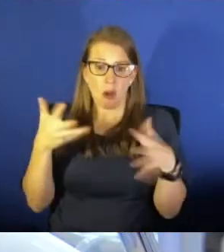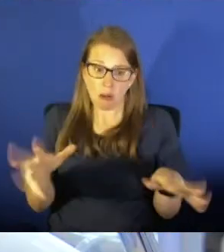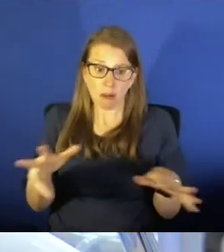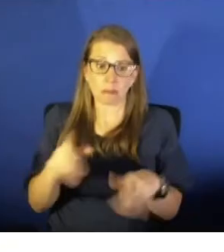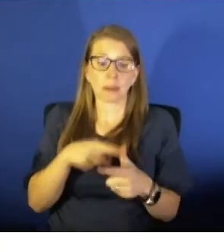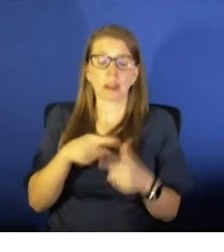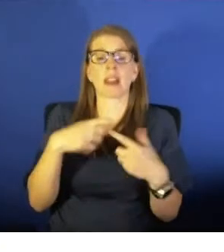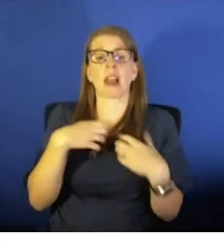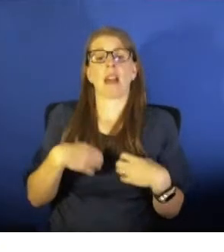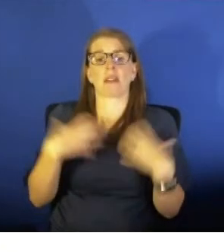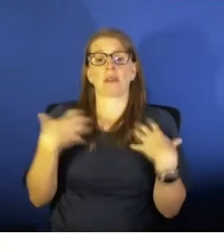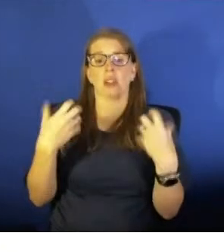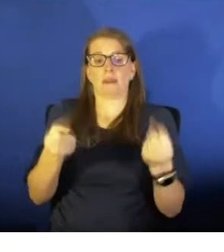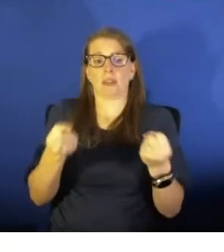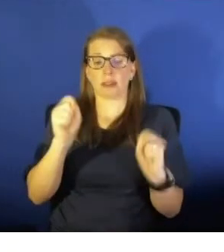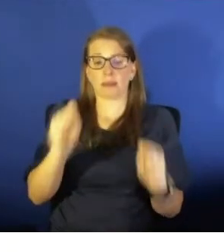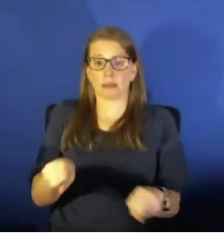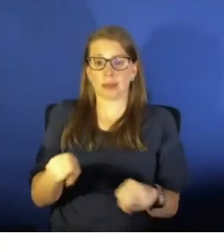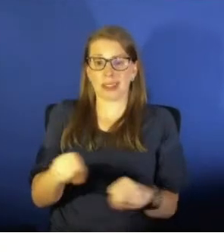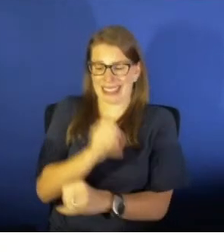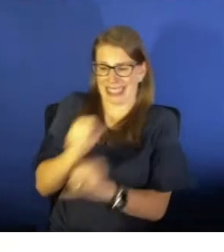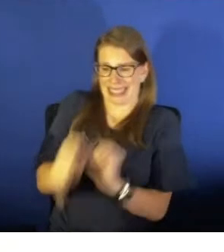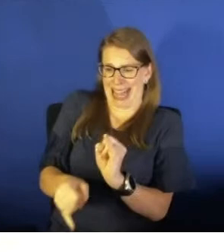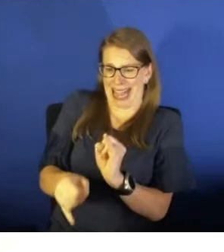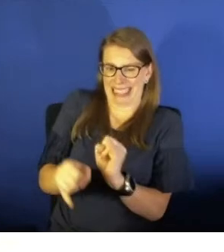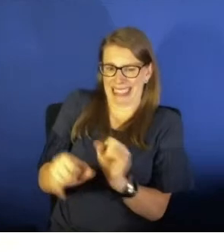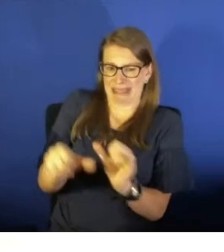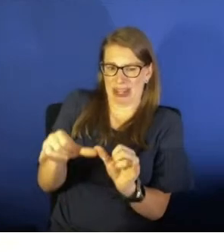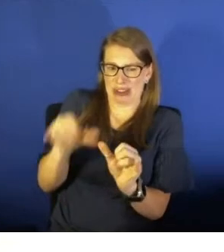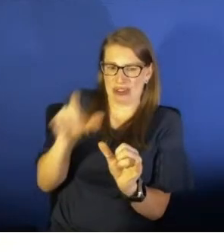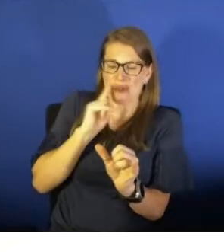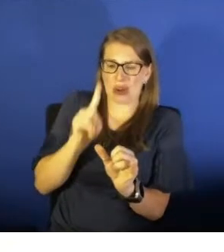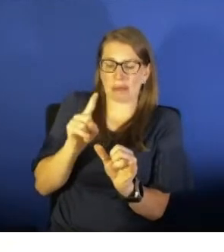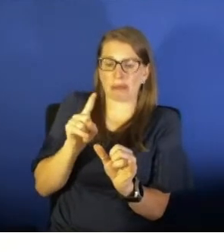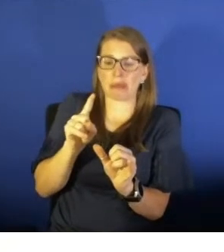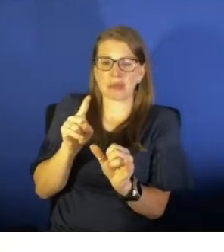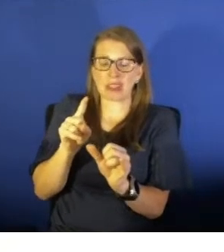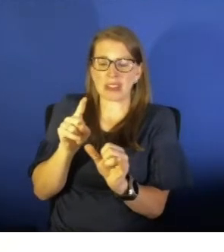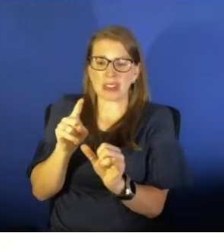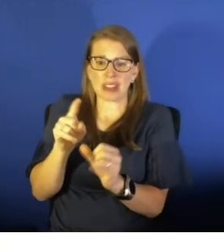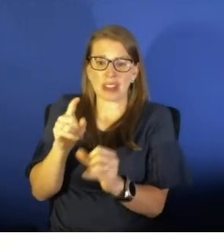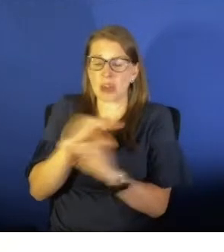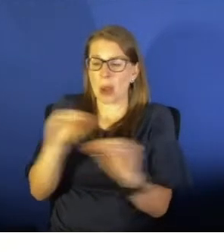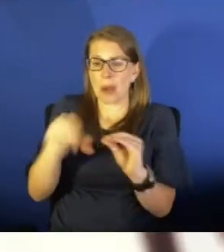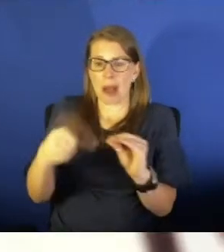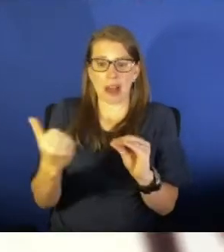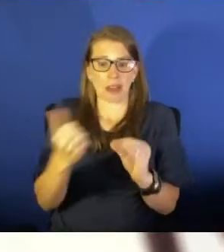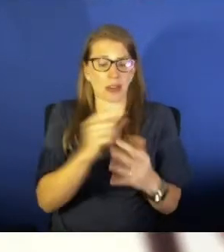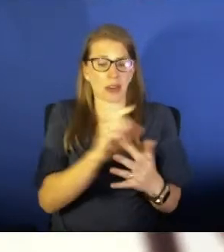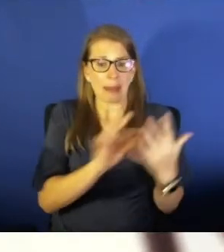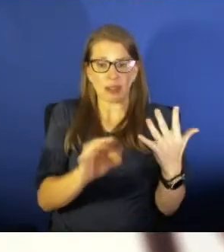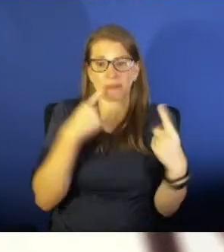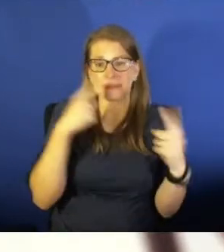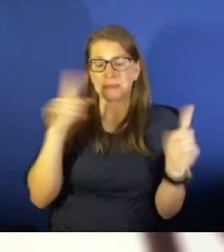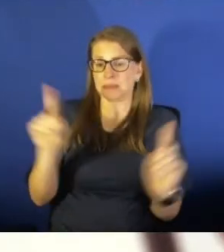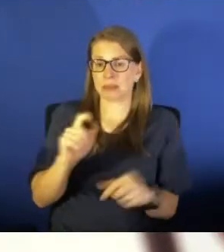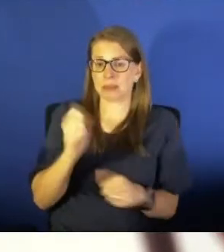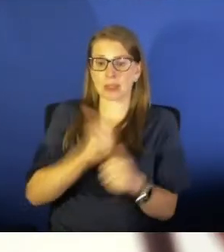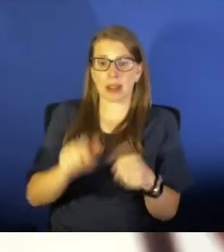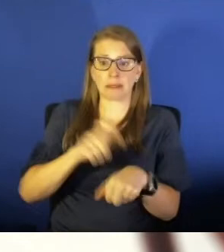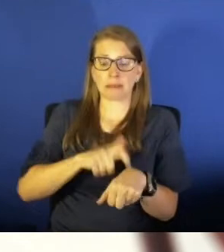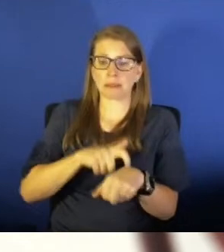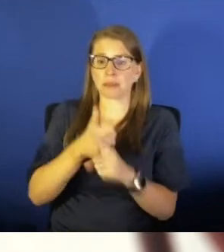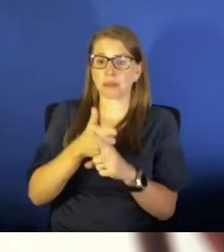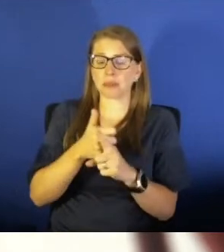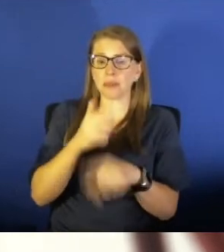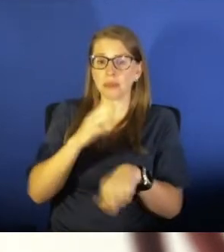is a measure of last resort, though. It's got a lot of risk associated with the use, Trev. Yeah. So anytime you're on a support like this